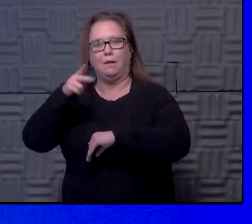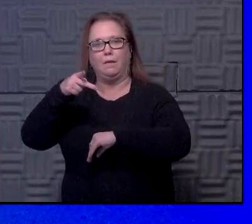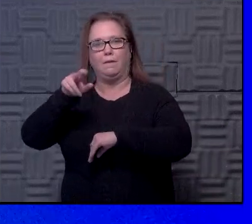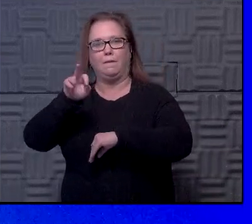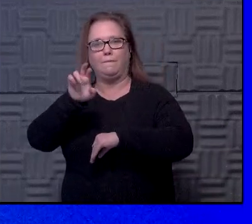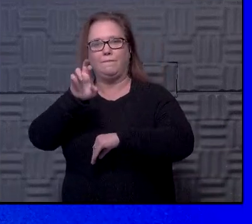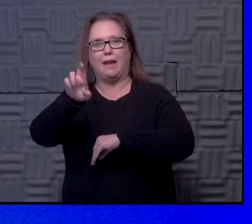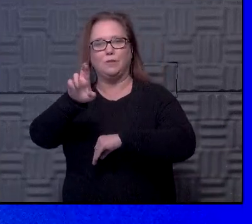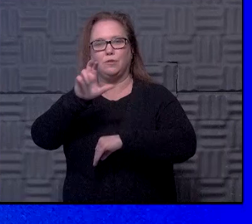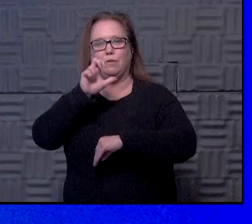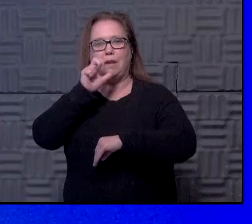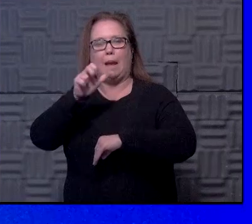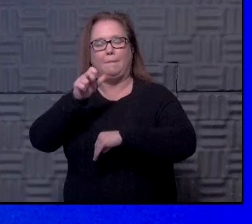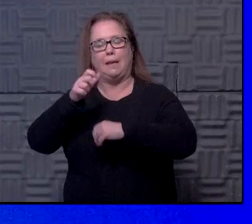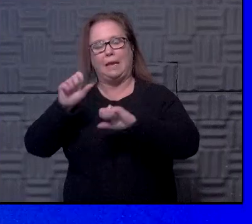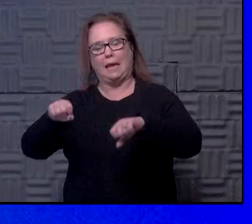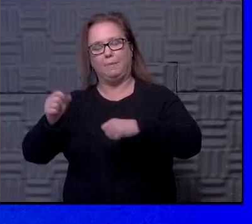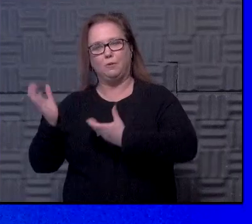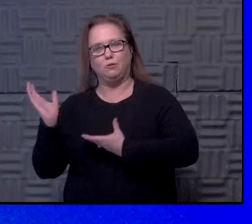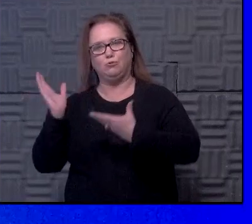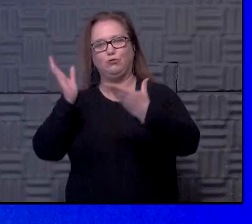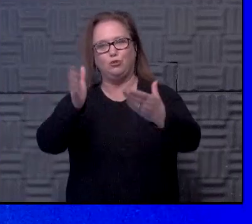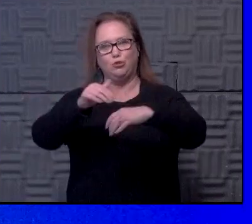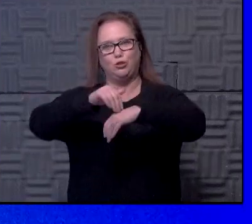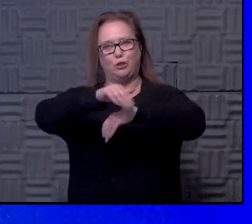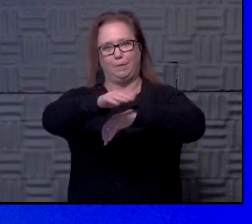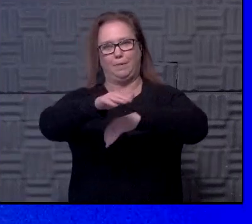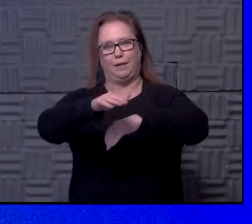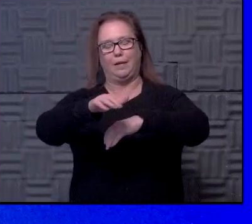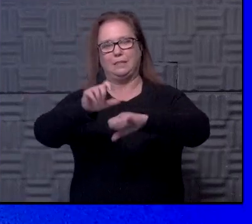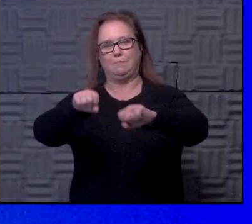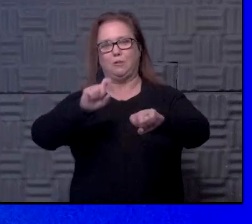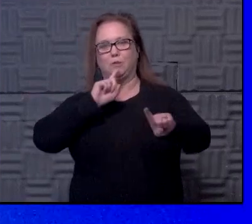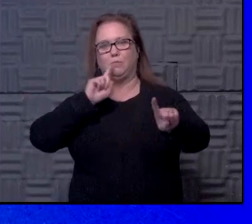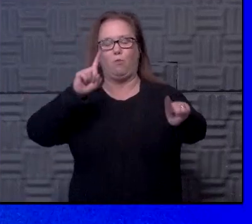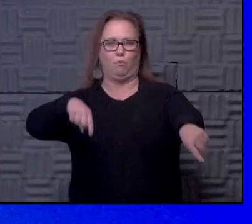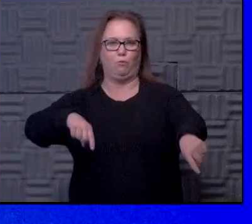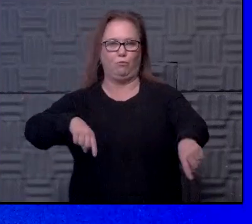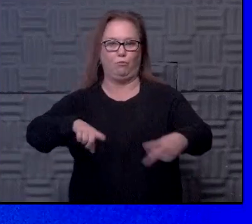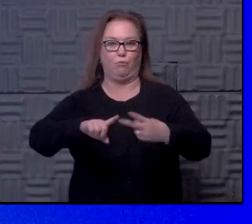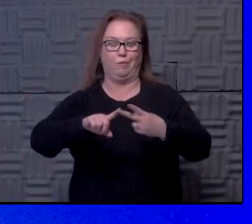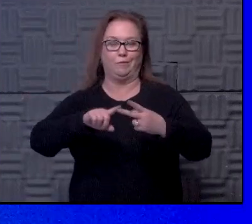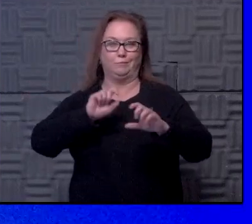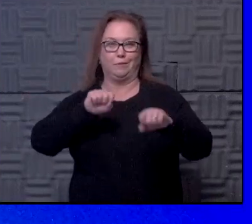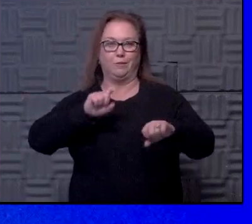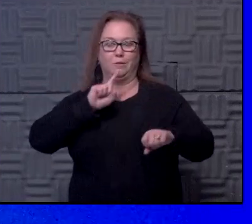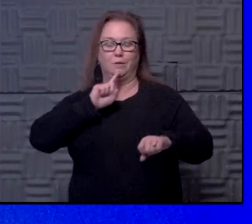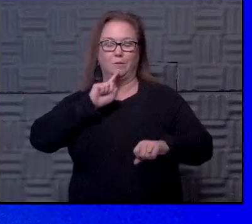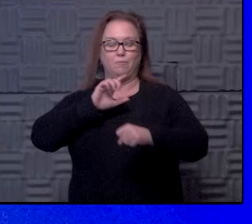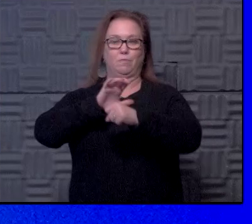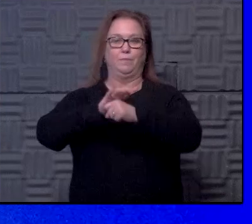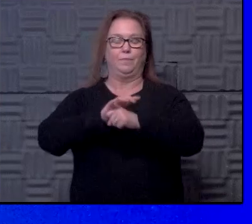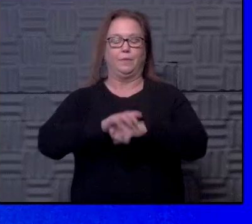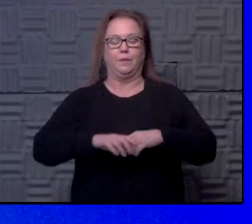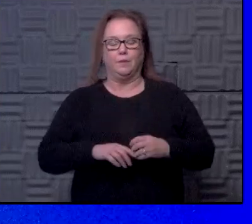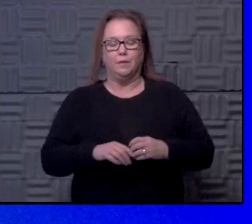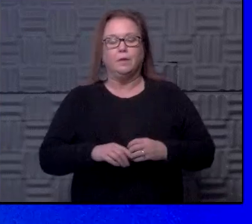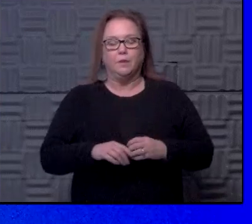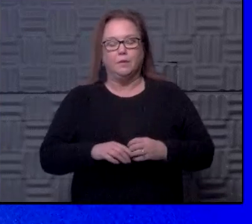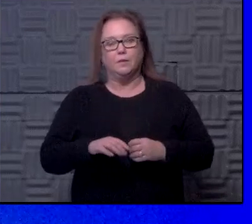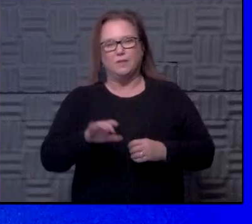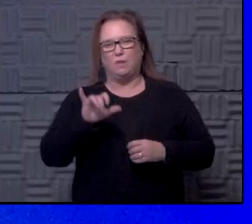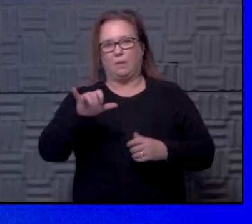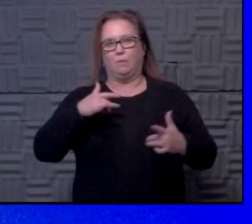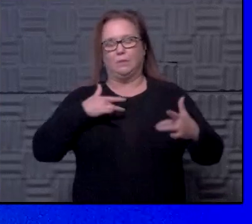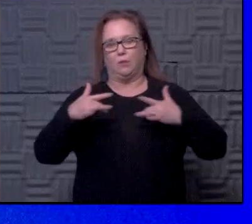not being able to deliver as many as were ordered or promised initially, from the main media outlets. So that was